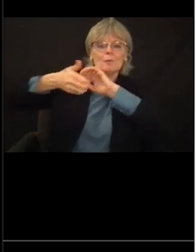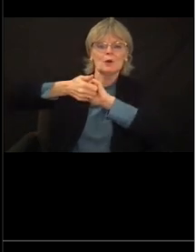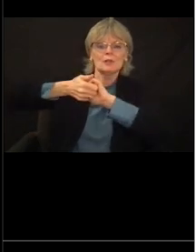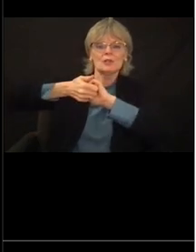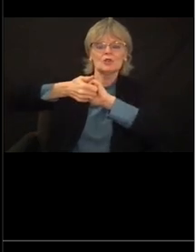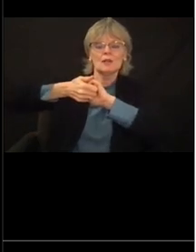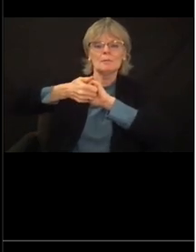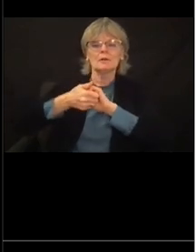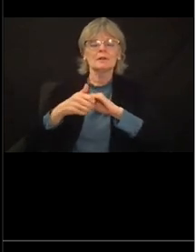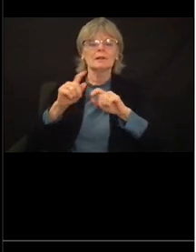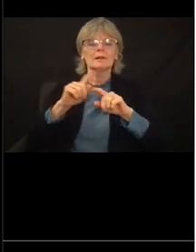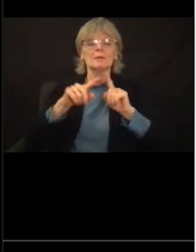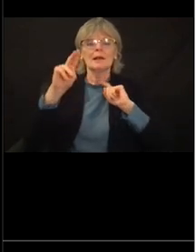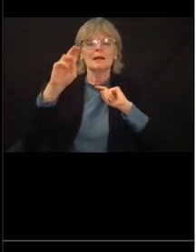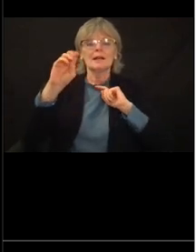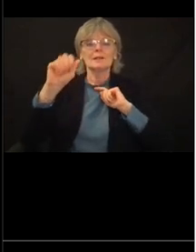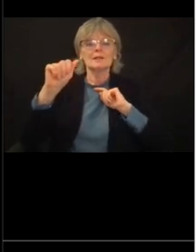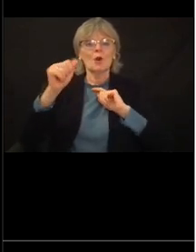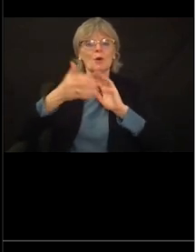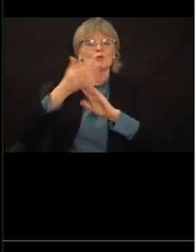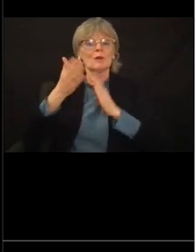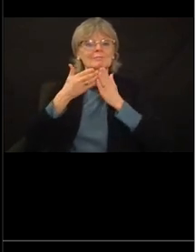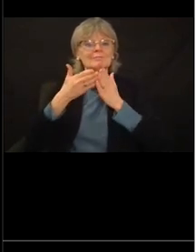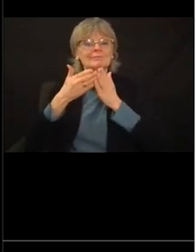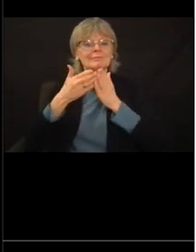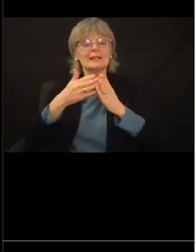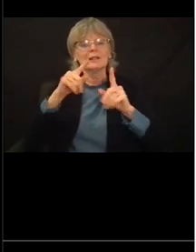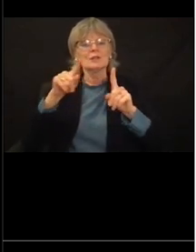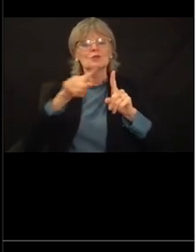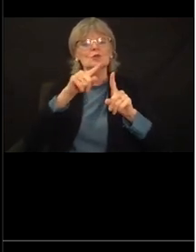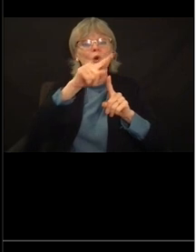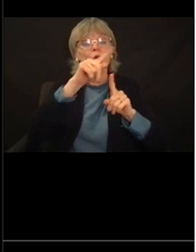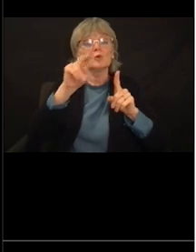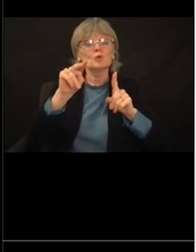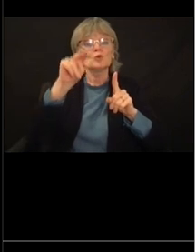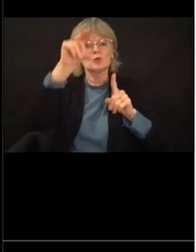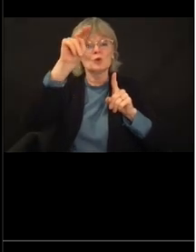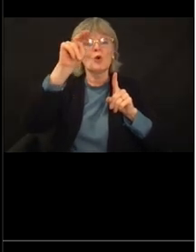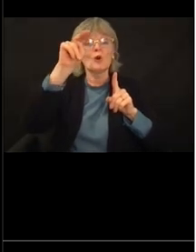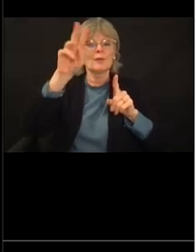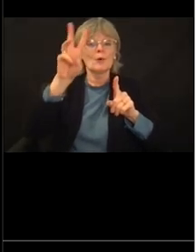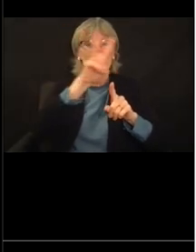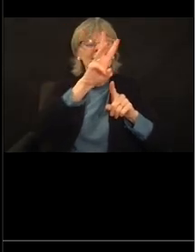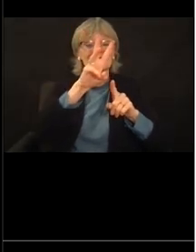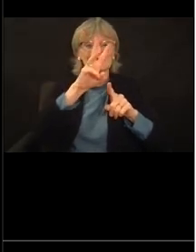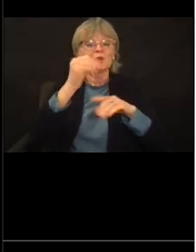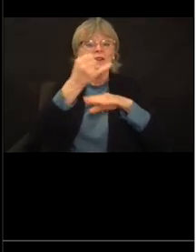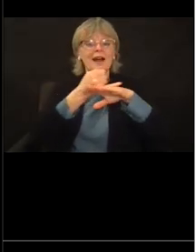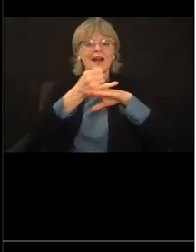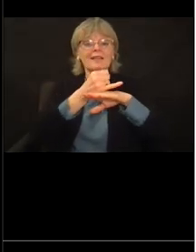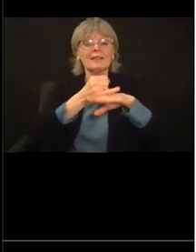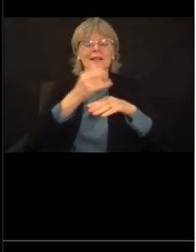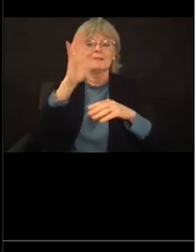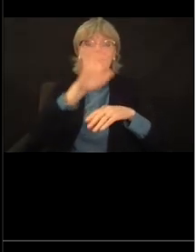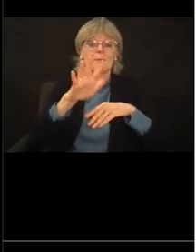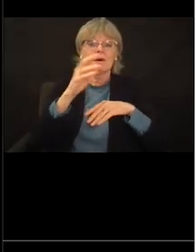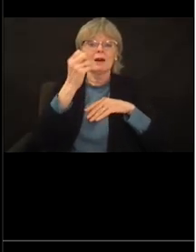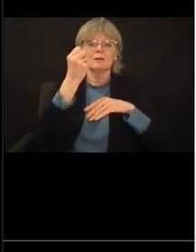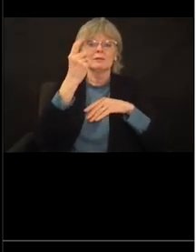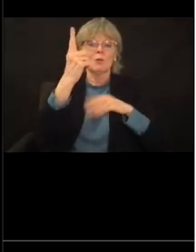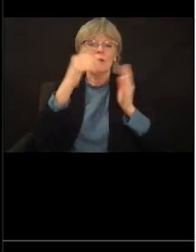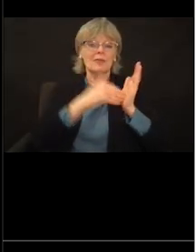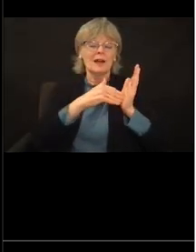ones who run the vessels that go up to the northwestern Hawaiian Islands that Stacy shared about, where about 1,100 seals are right